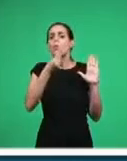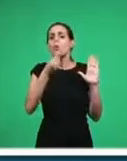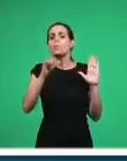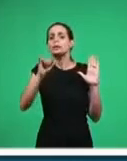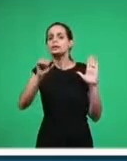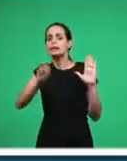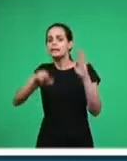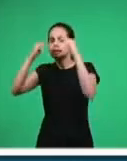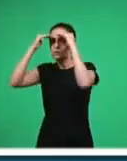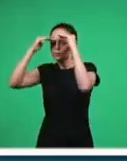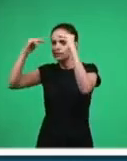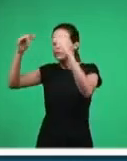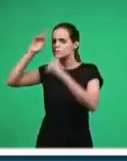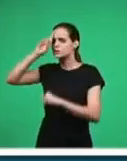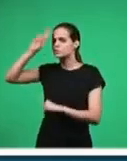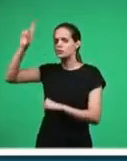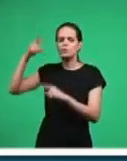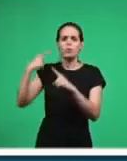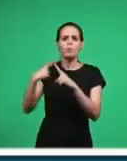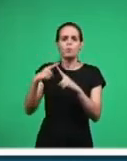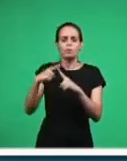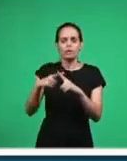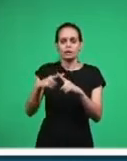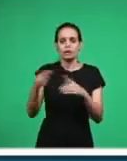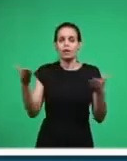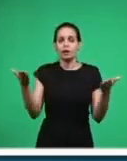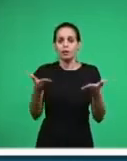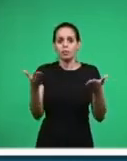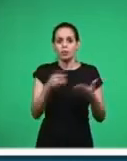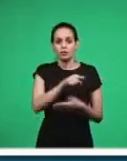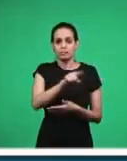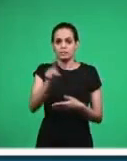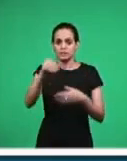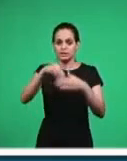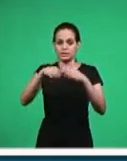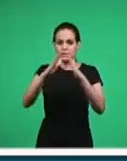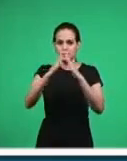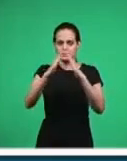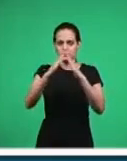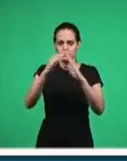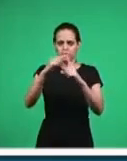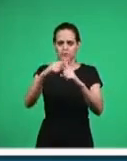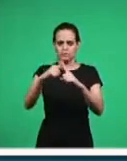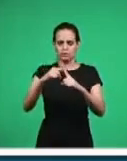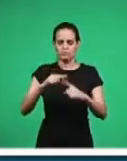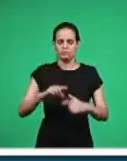Because in verse 1, Isaiah feared the Lord.